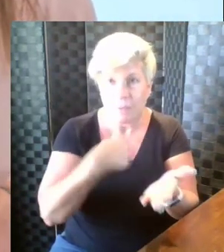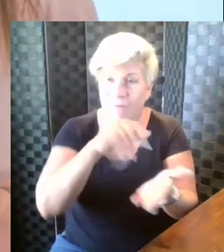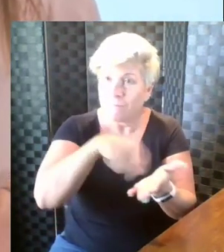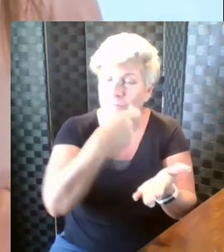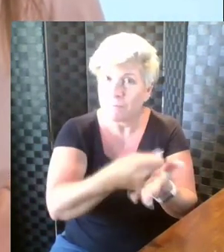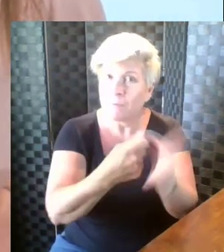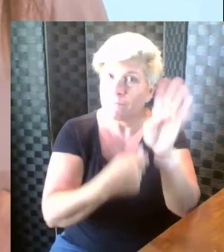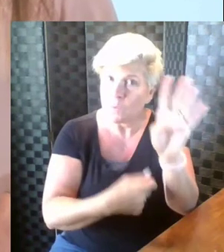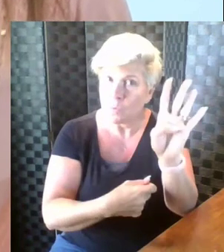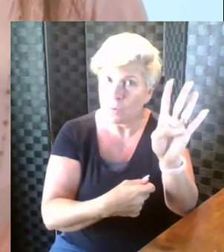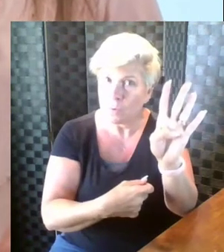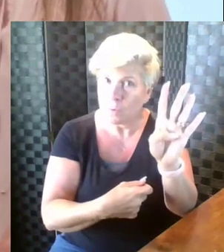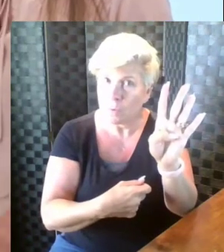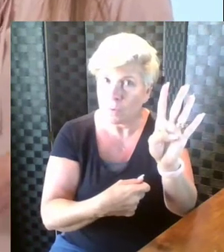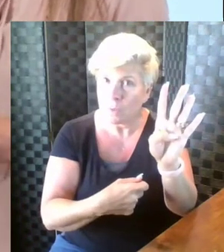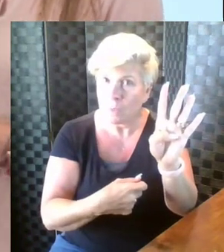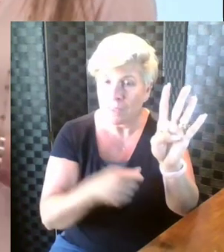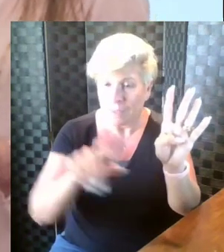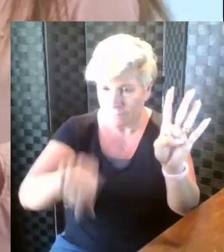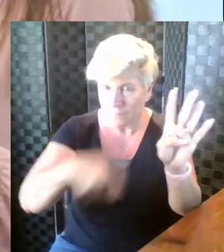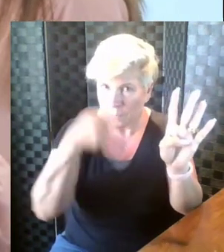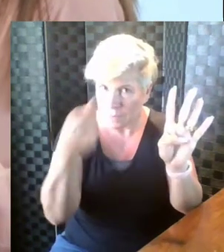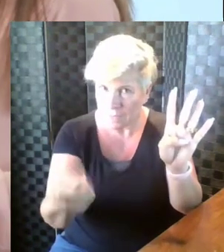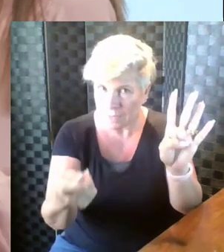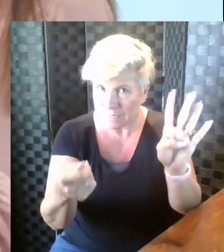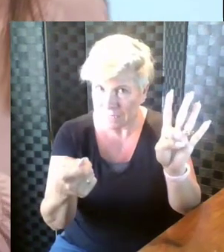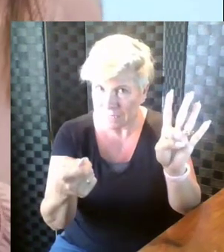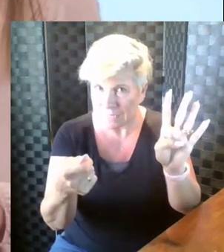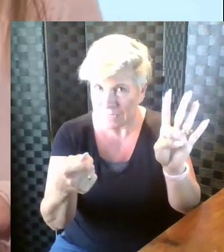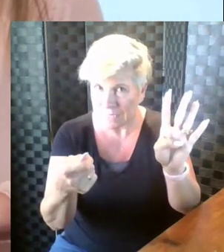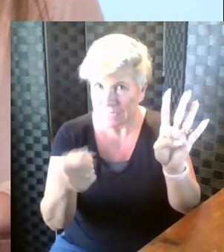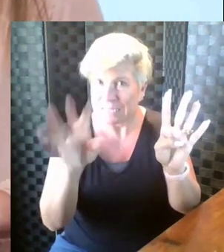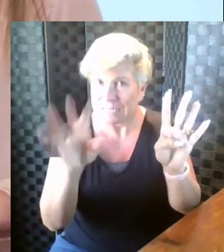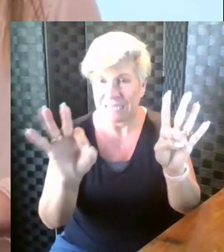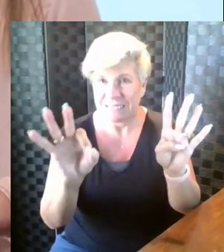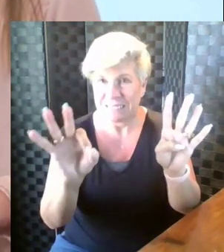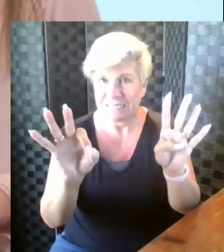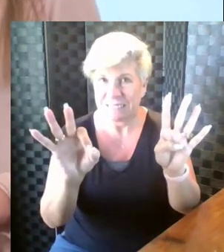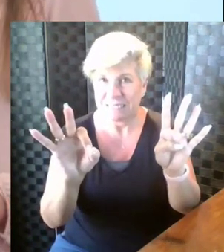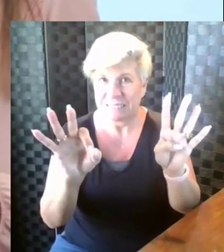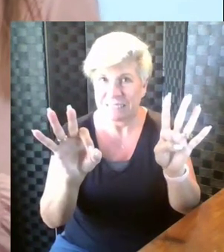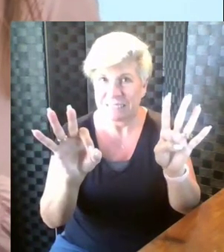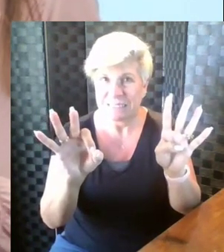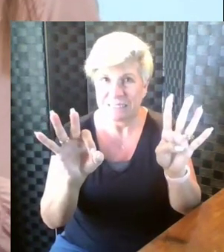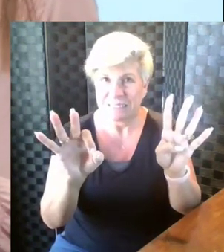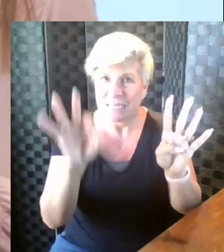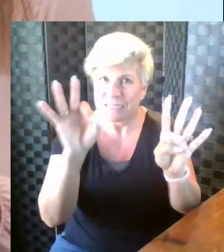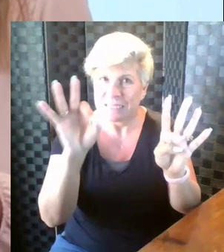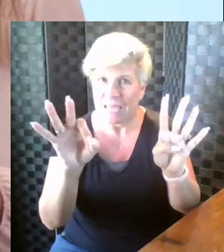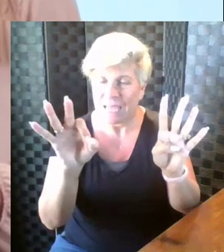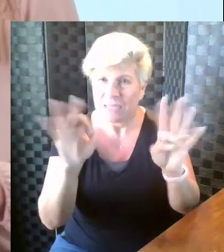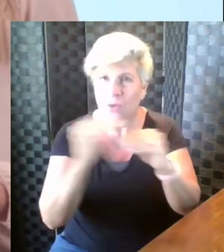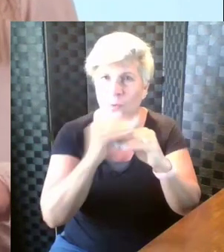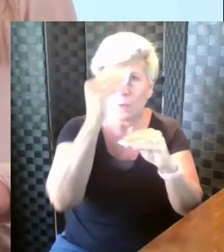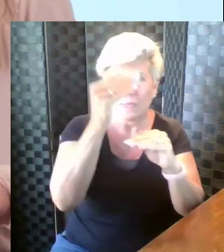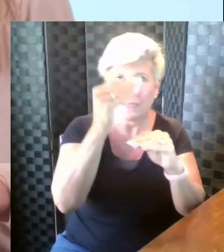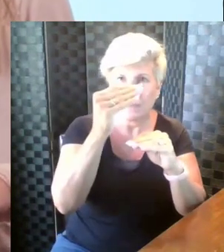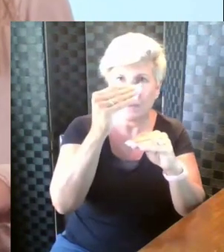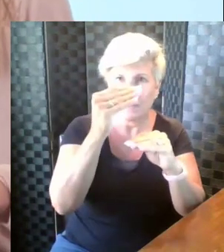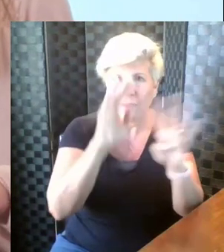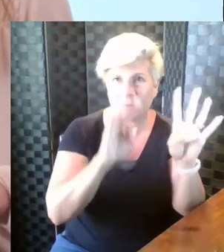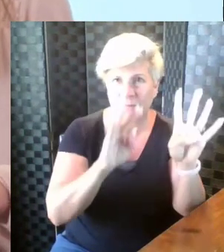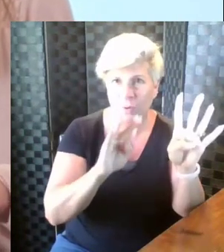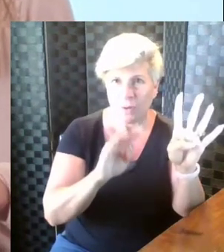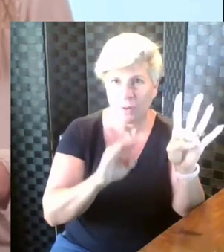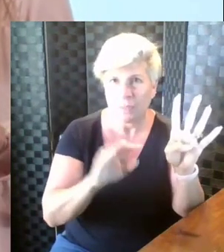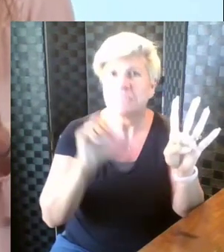flipped a 4. Then I'm going to flip over another card. And on my first turn, I flipped a 9. Is the 9 greater than the